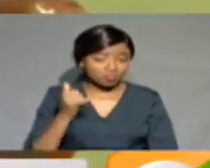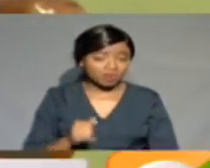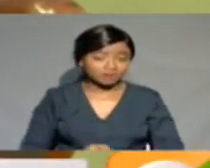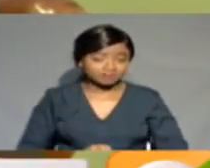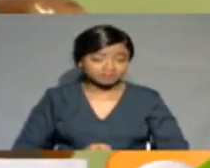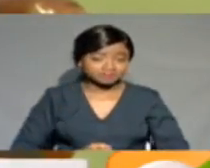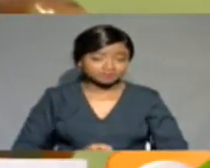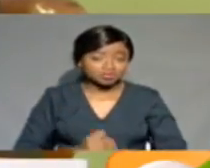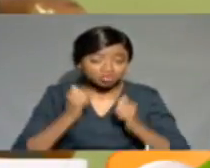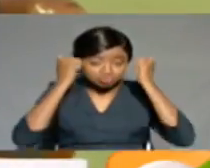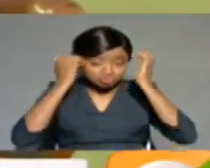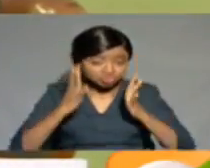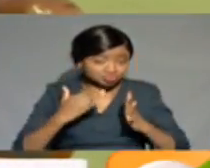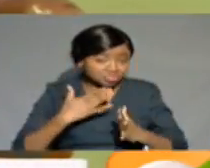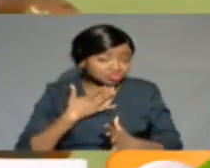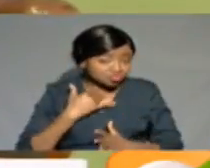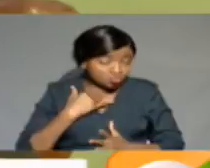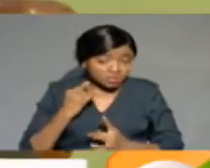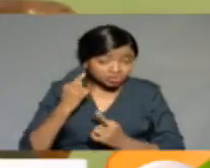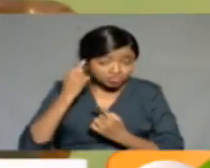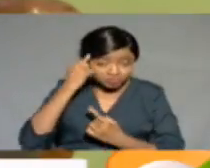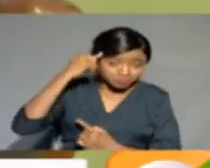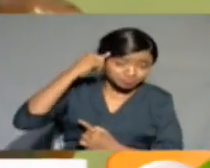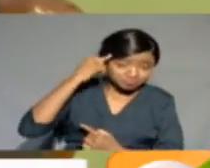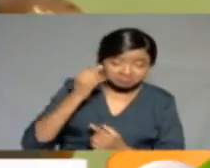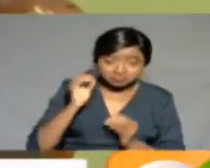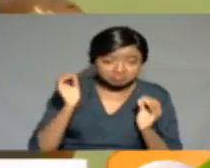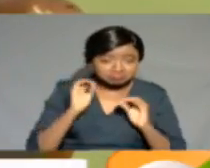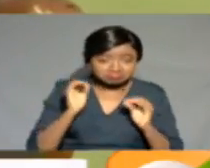bully. And nobody wants to be bullied.